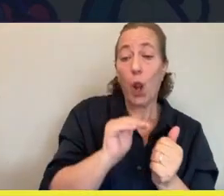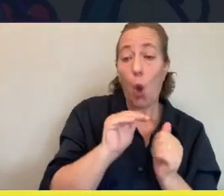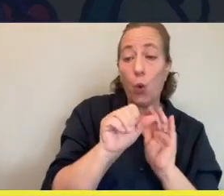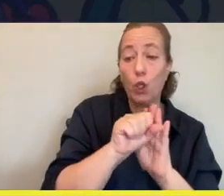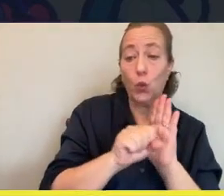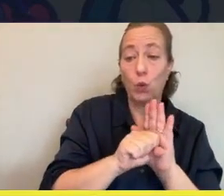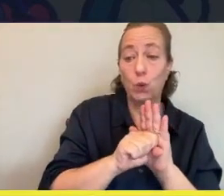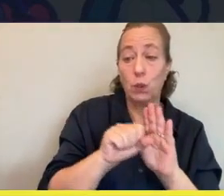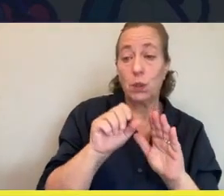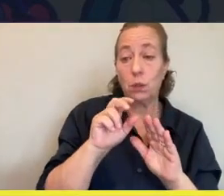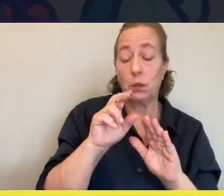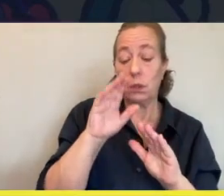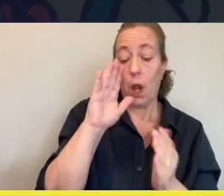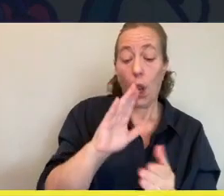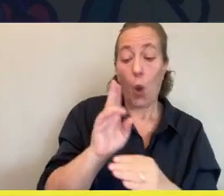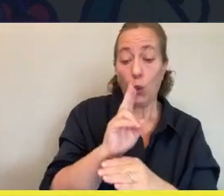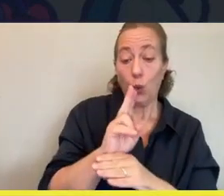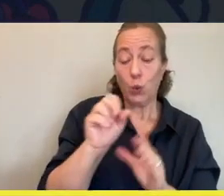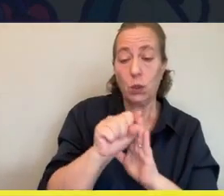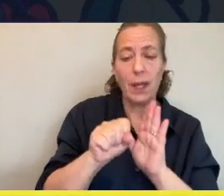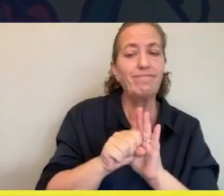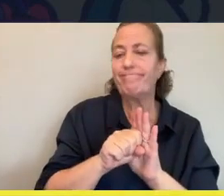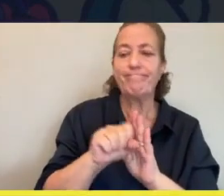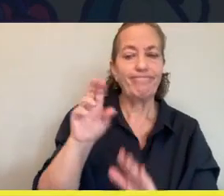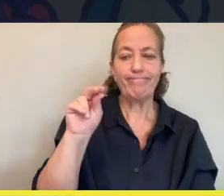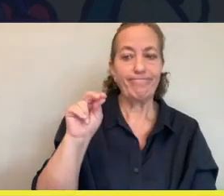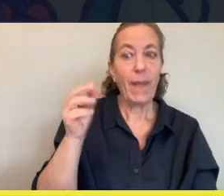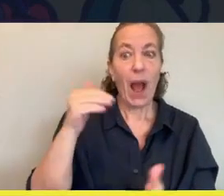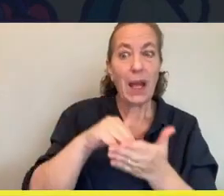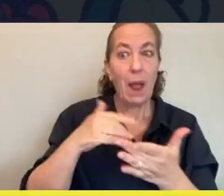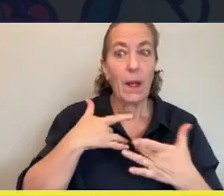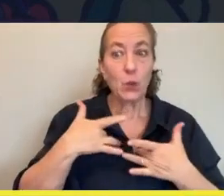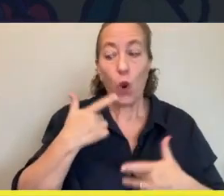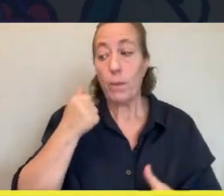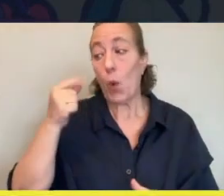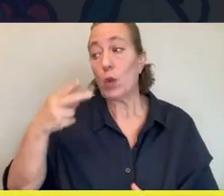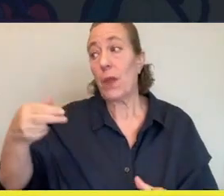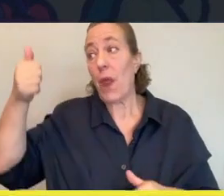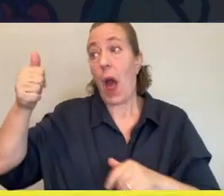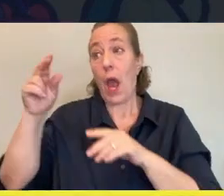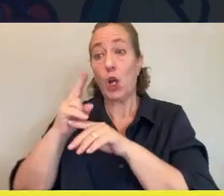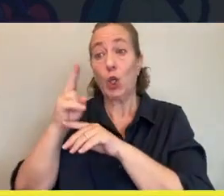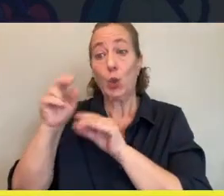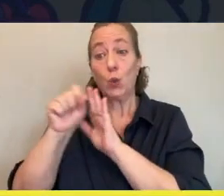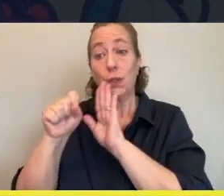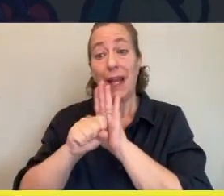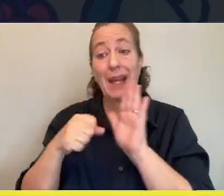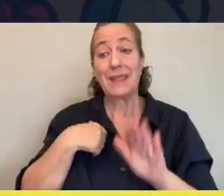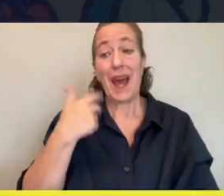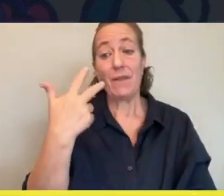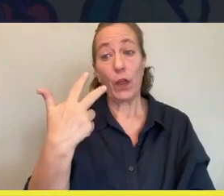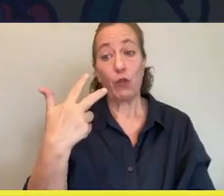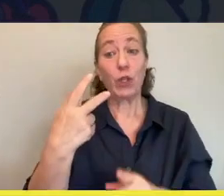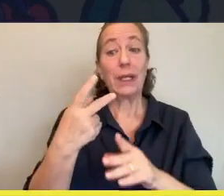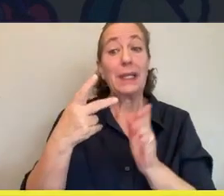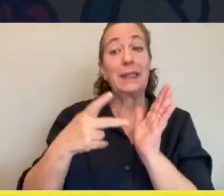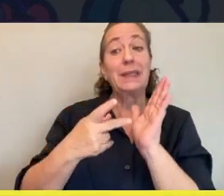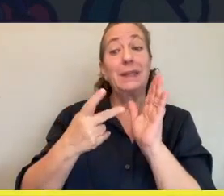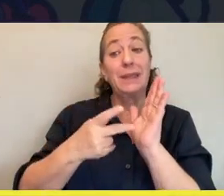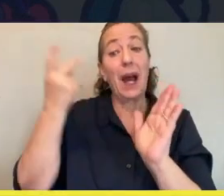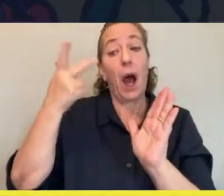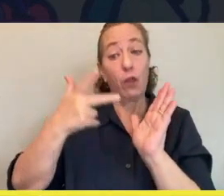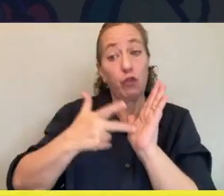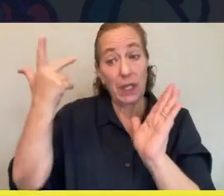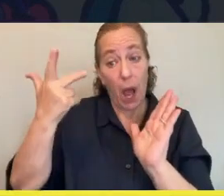were not, which is again very worrying given that higher utilizing states have 3 times the rate of nursing